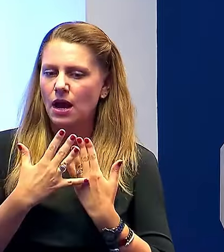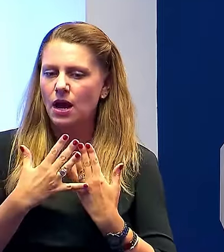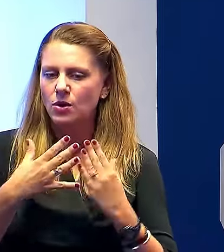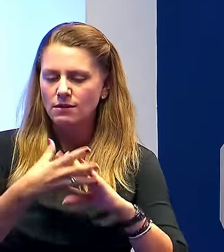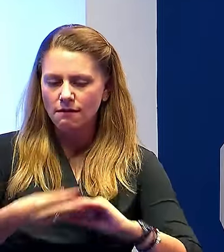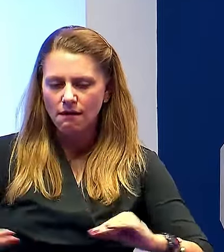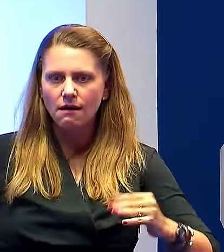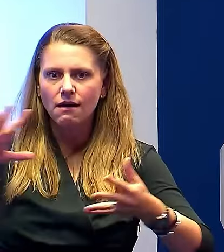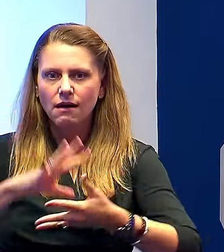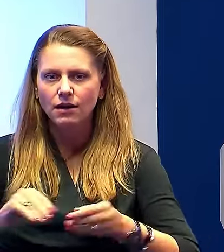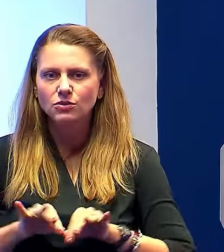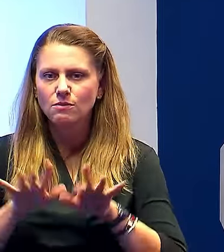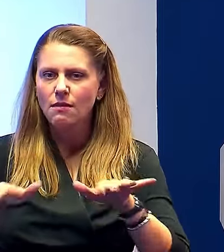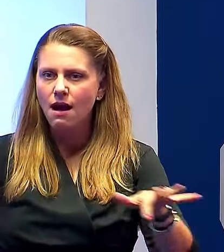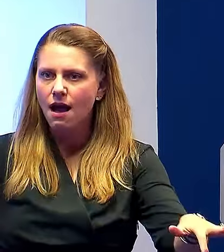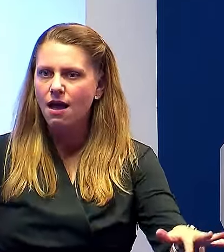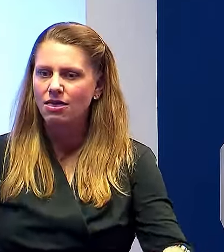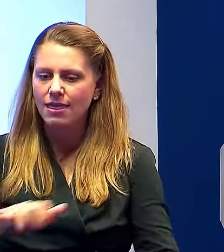spreading the spirit of hope.